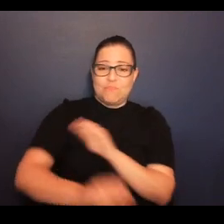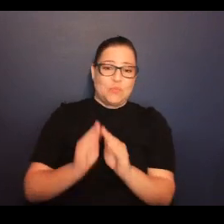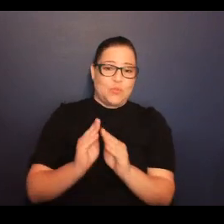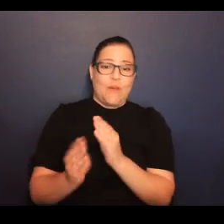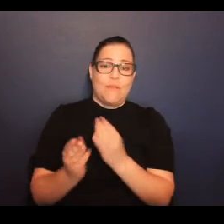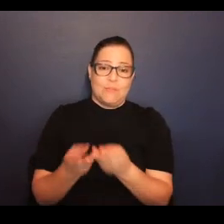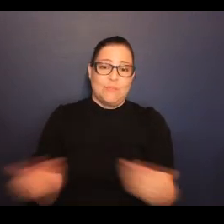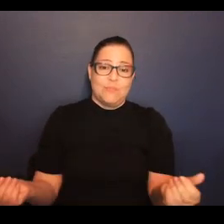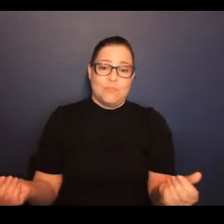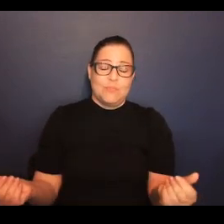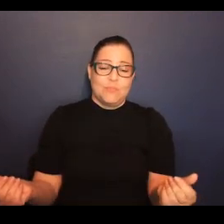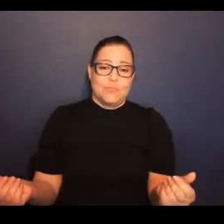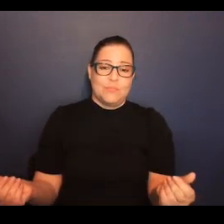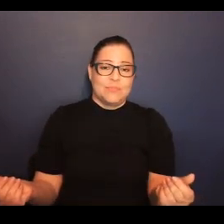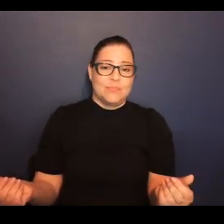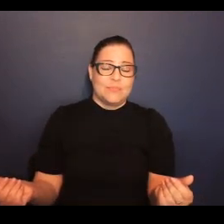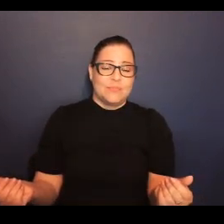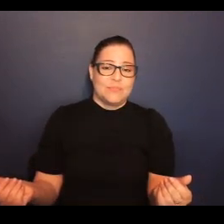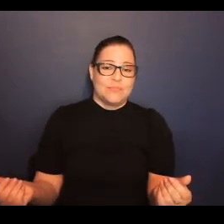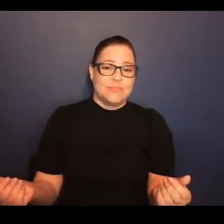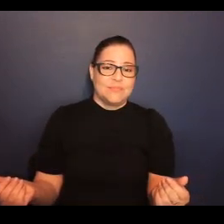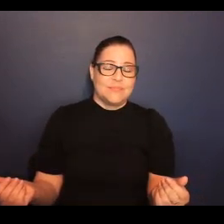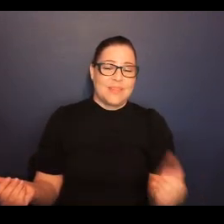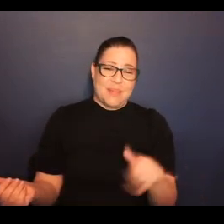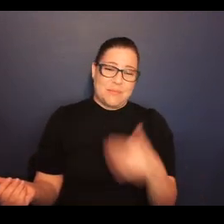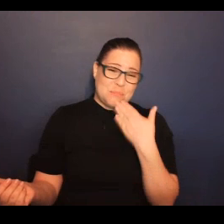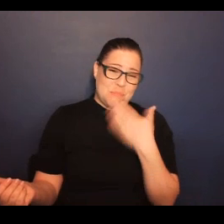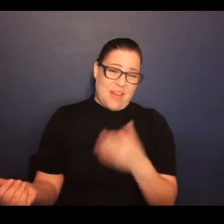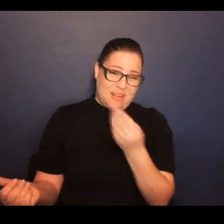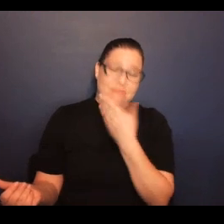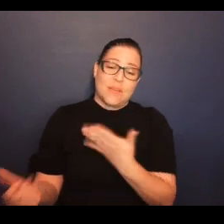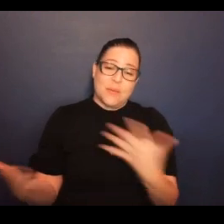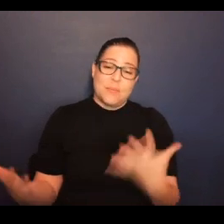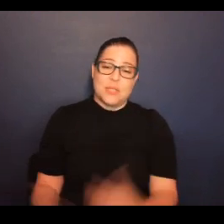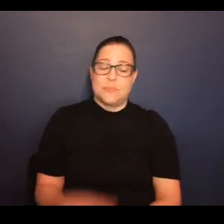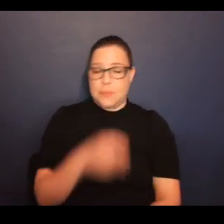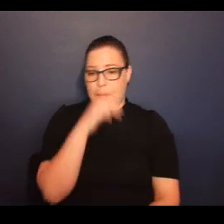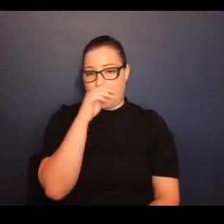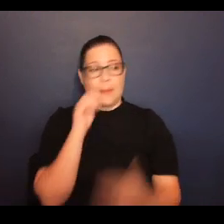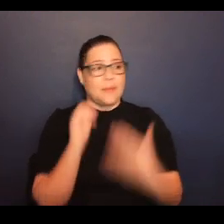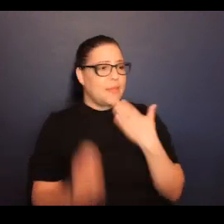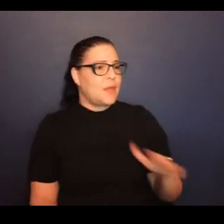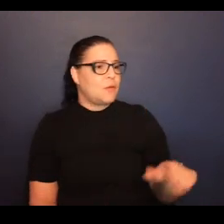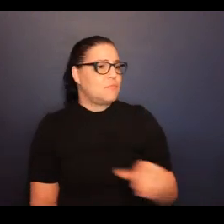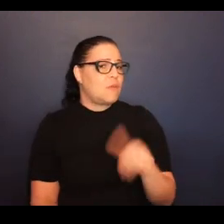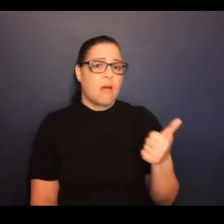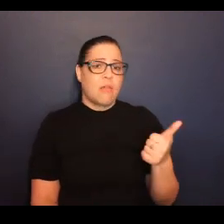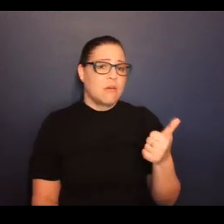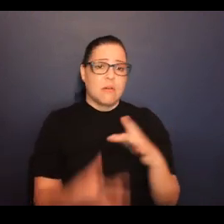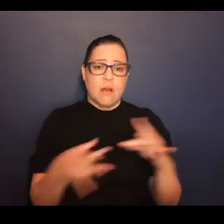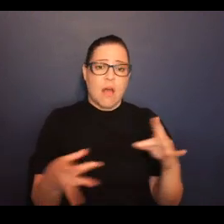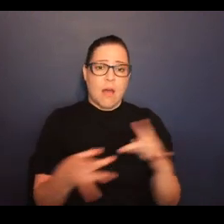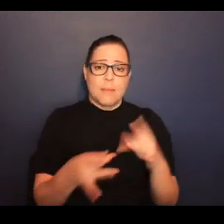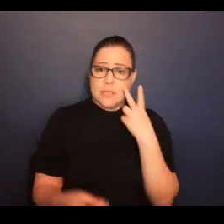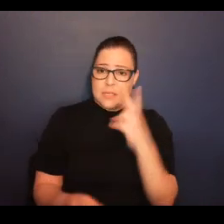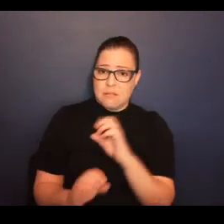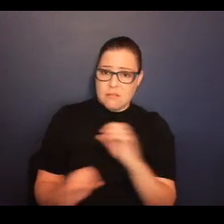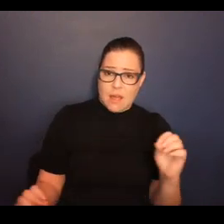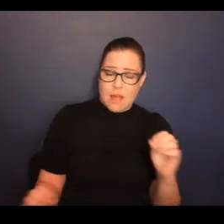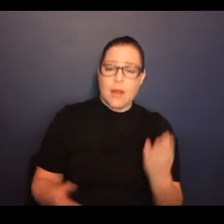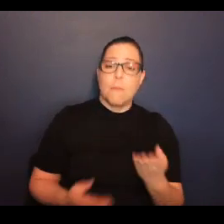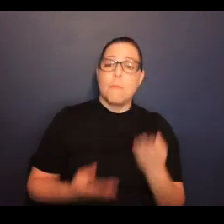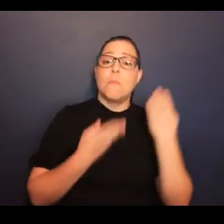was bad. Okay. Thank you very much. Thank you, board member. Anything else from my colleagues? Seeing none, we have a motion